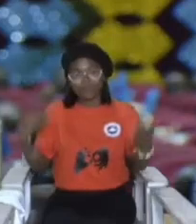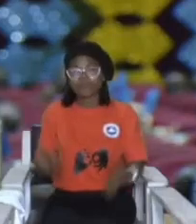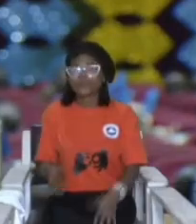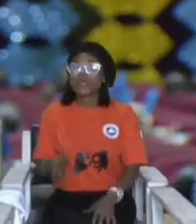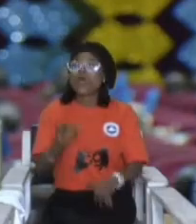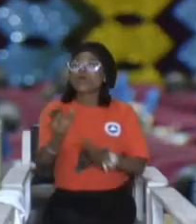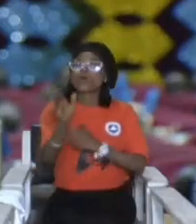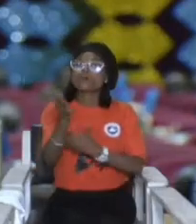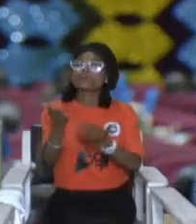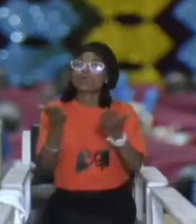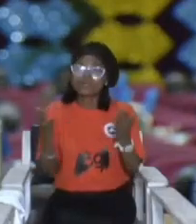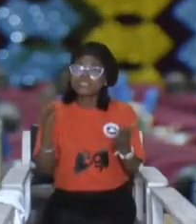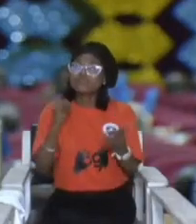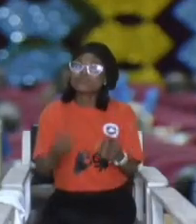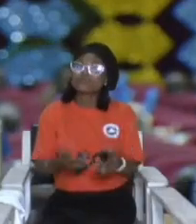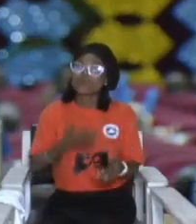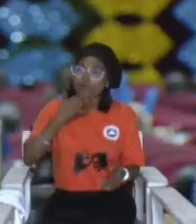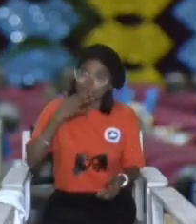confess,